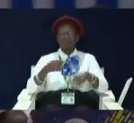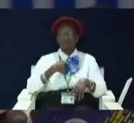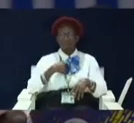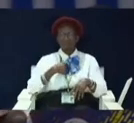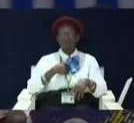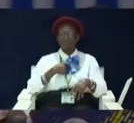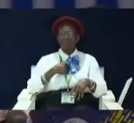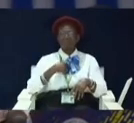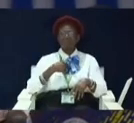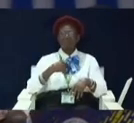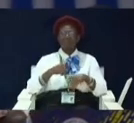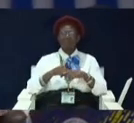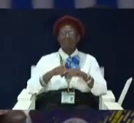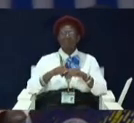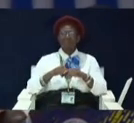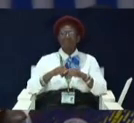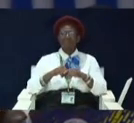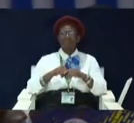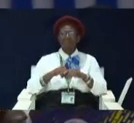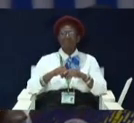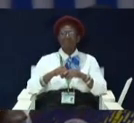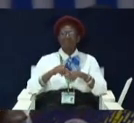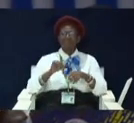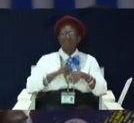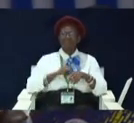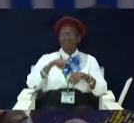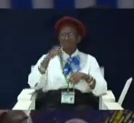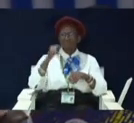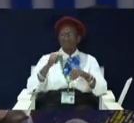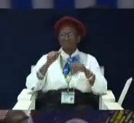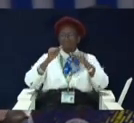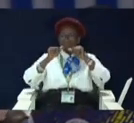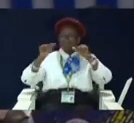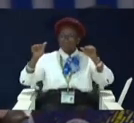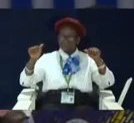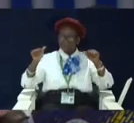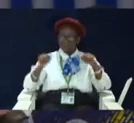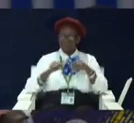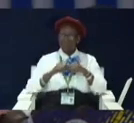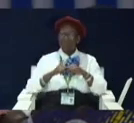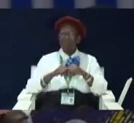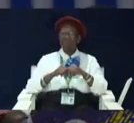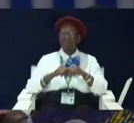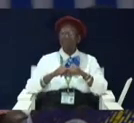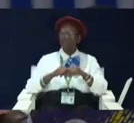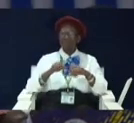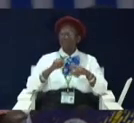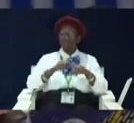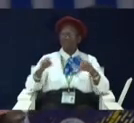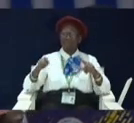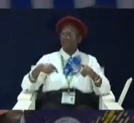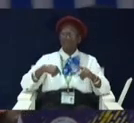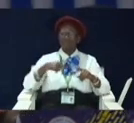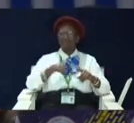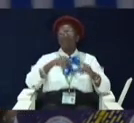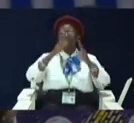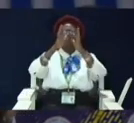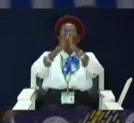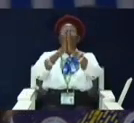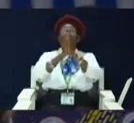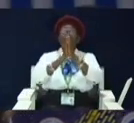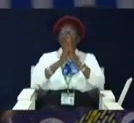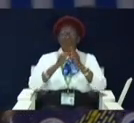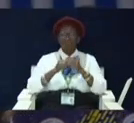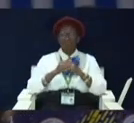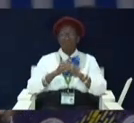fohun. So I said, ah. Won ni ki lo de. But we prayed. Atori pe